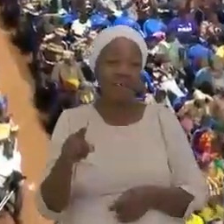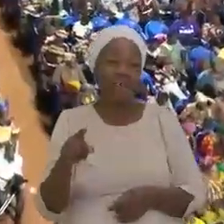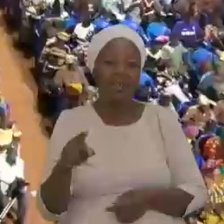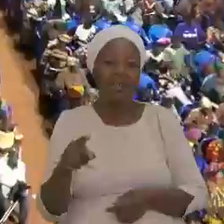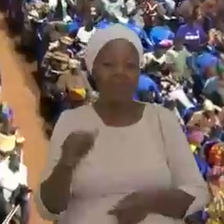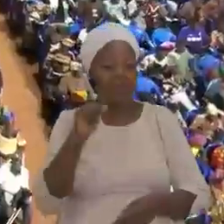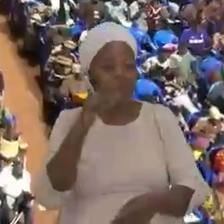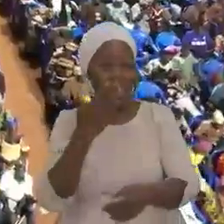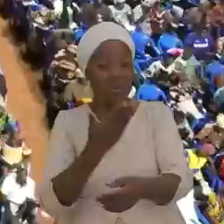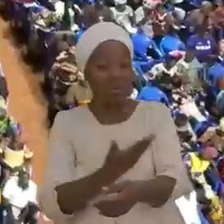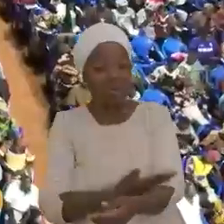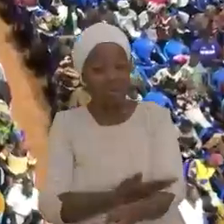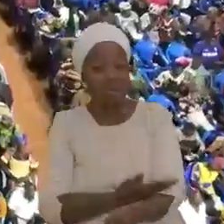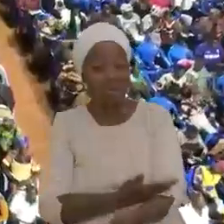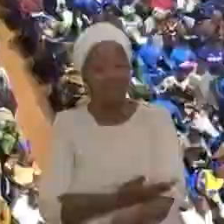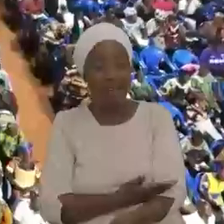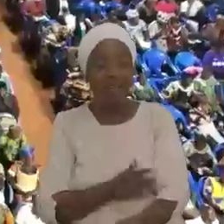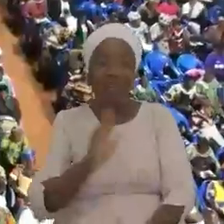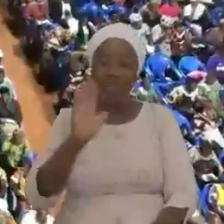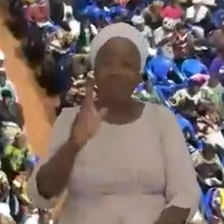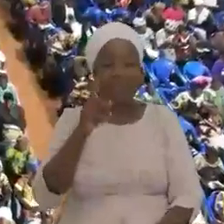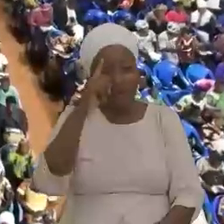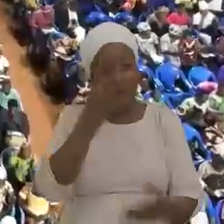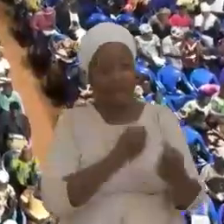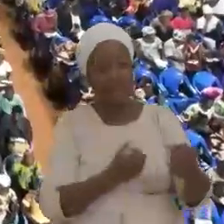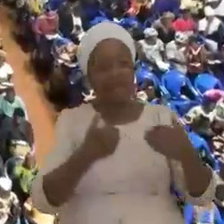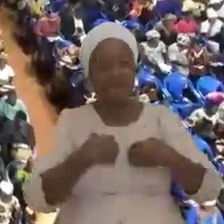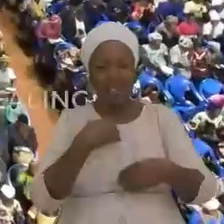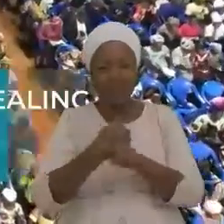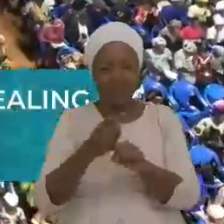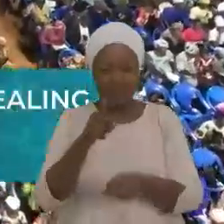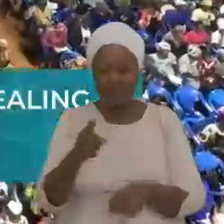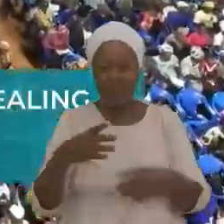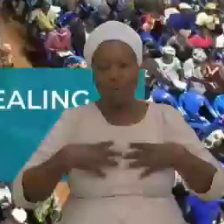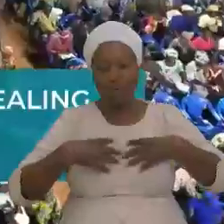daughter, thy faith has made thee whole.